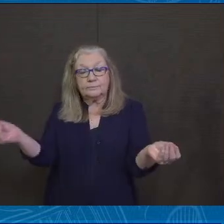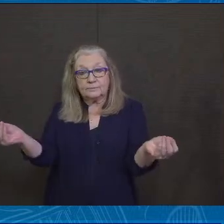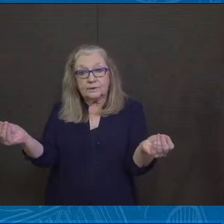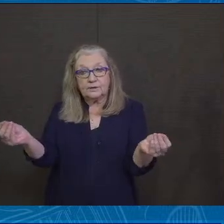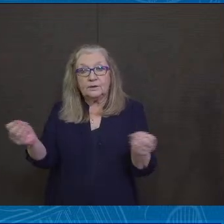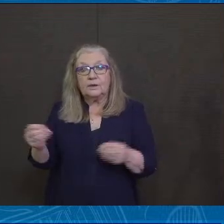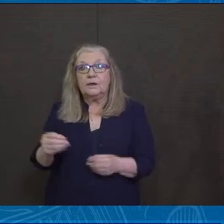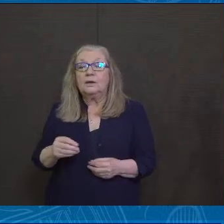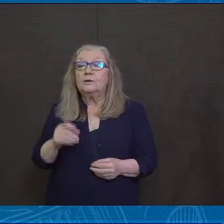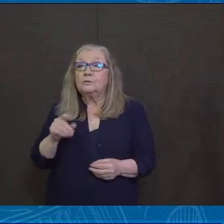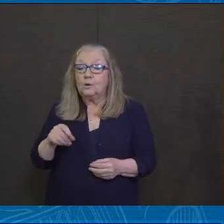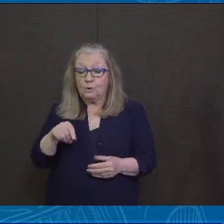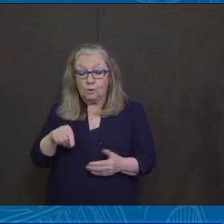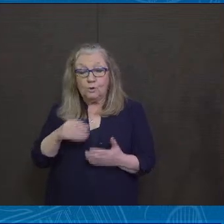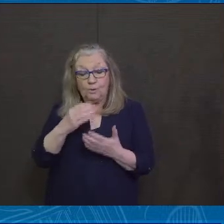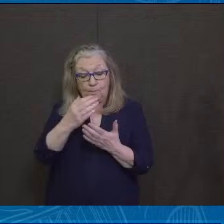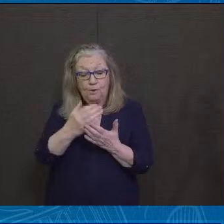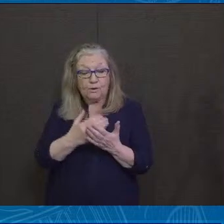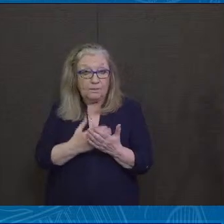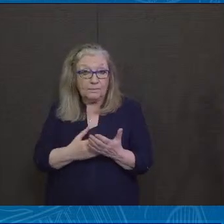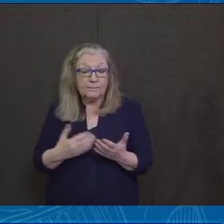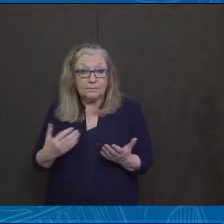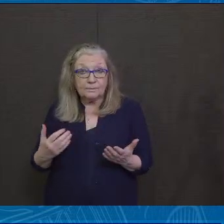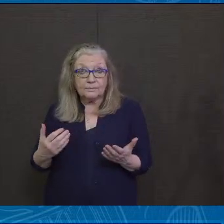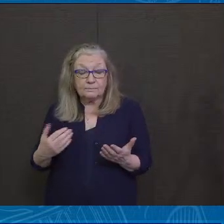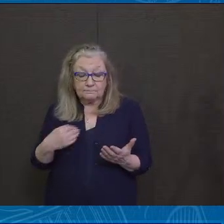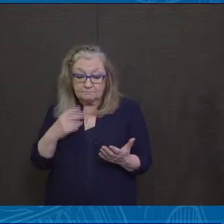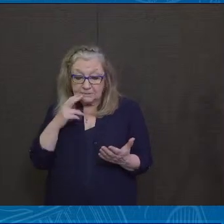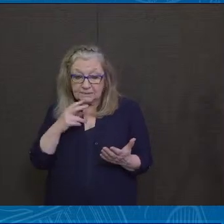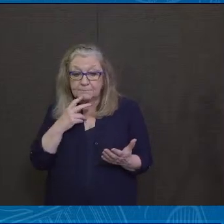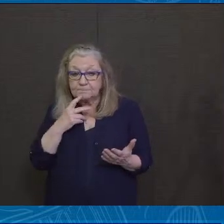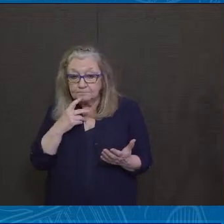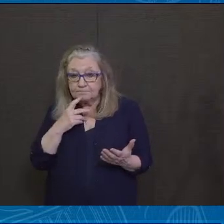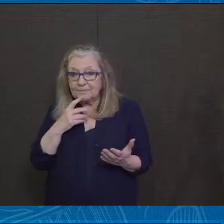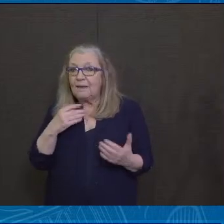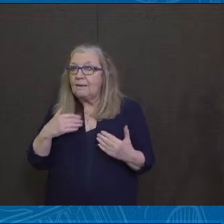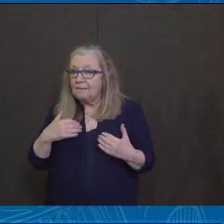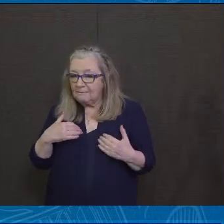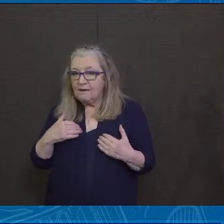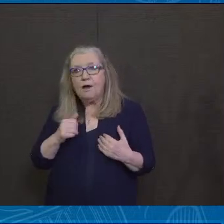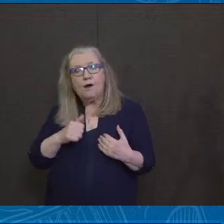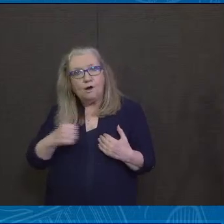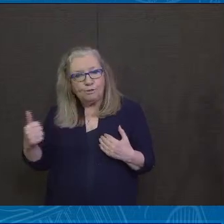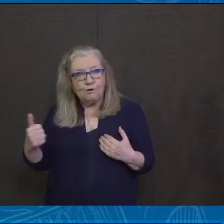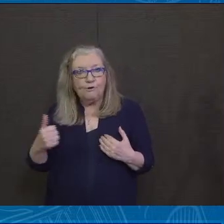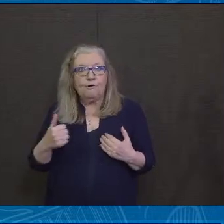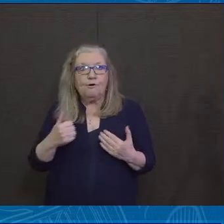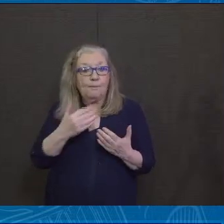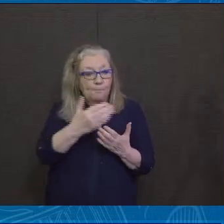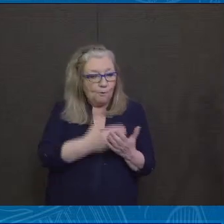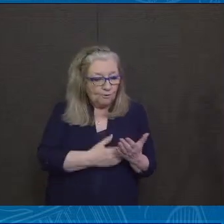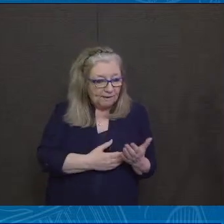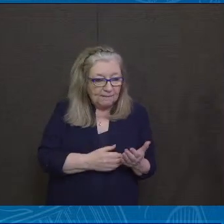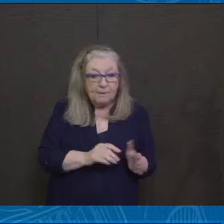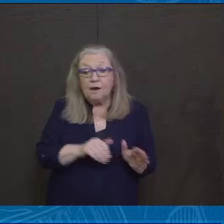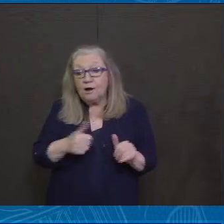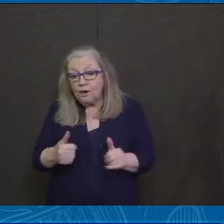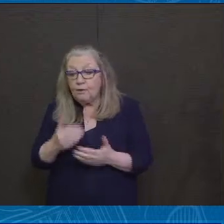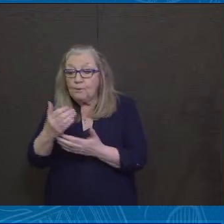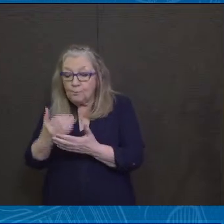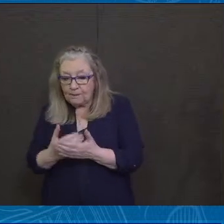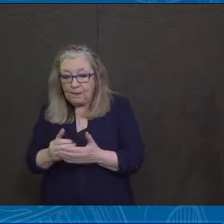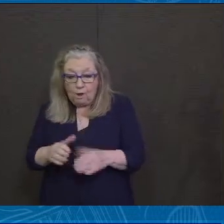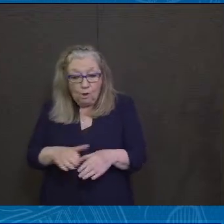So other programs is actually this community organization have other programs between municipality and